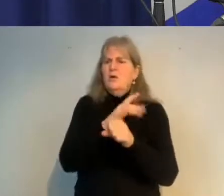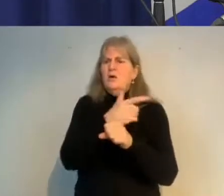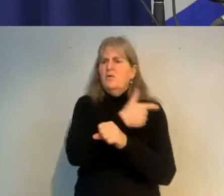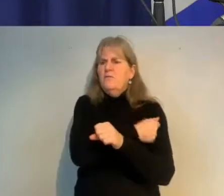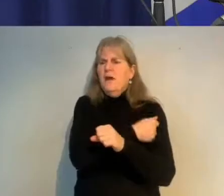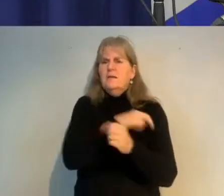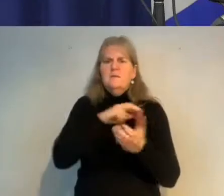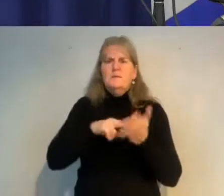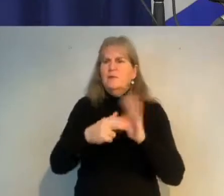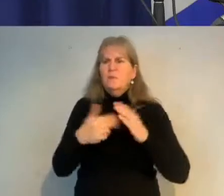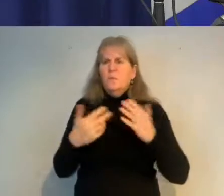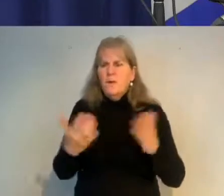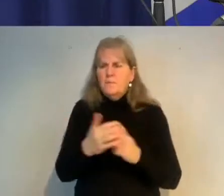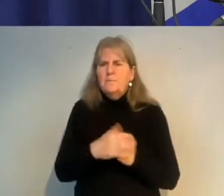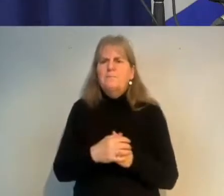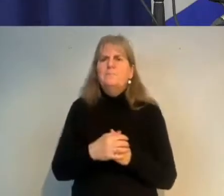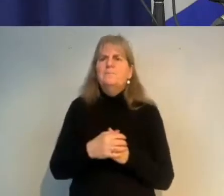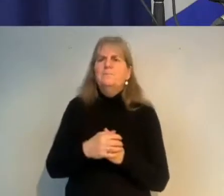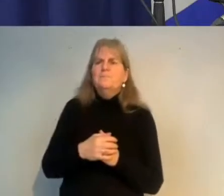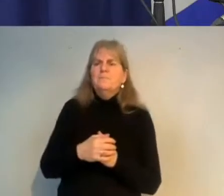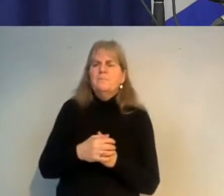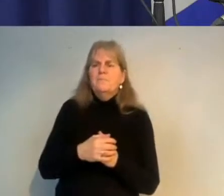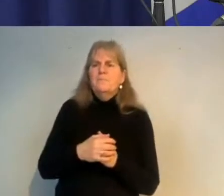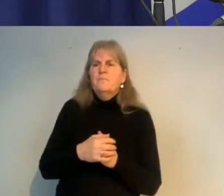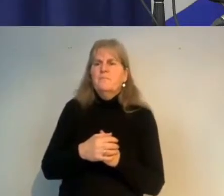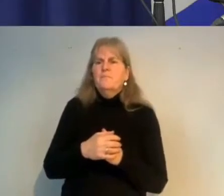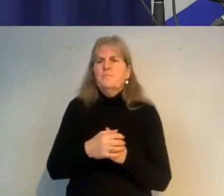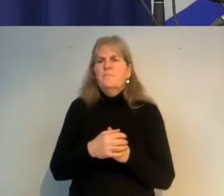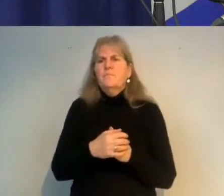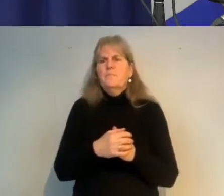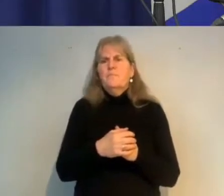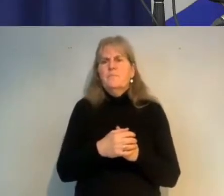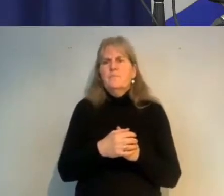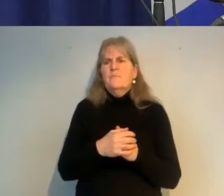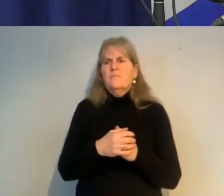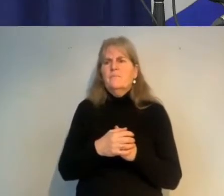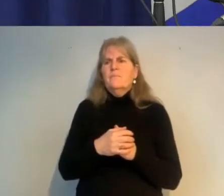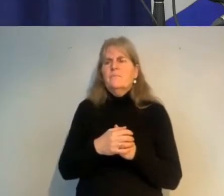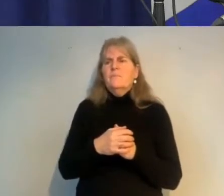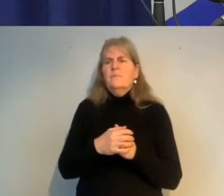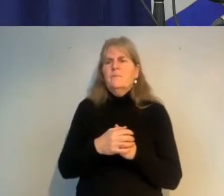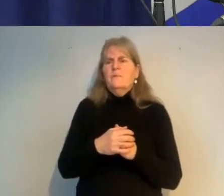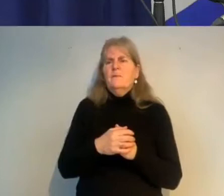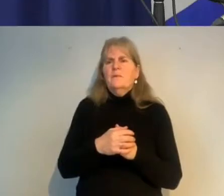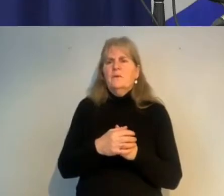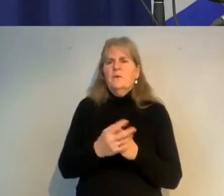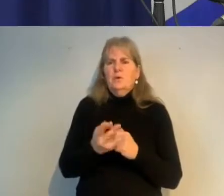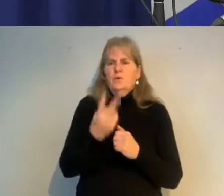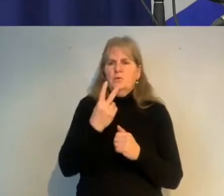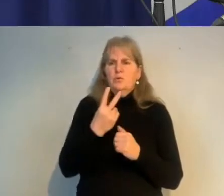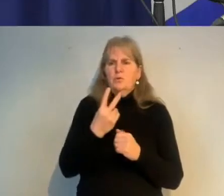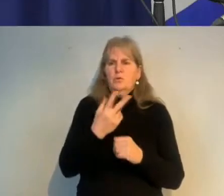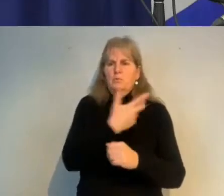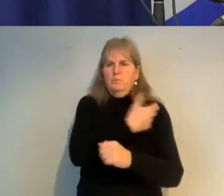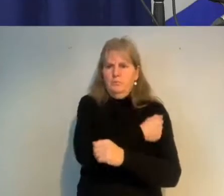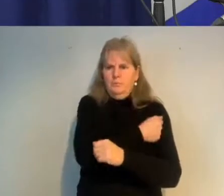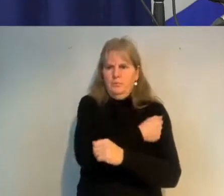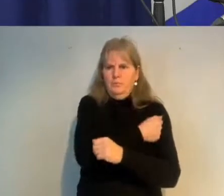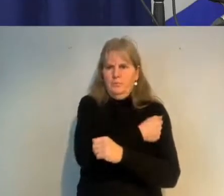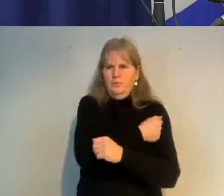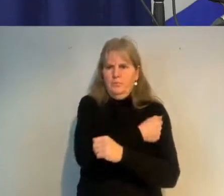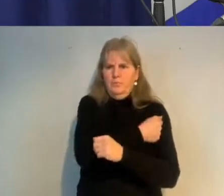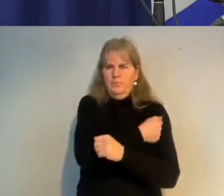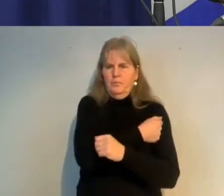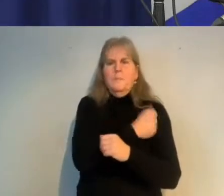that in this case, and for these statements, it means 2 doses, except for children who